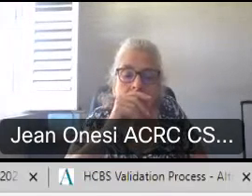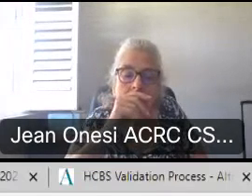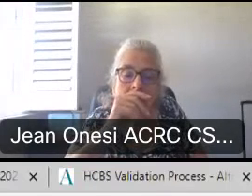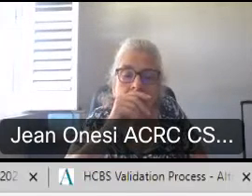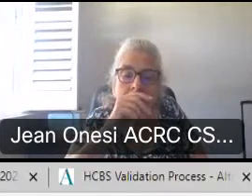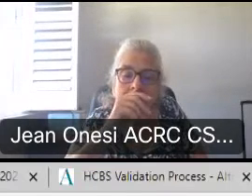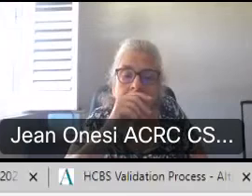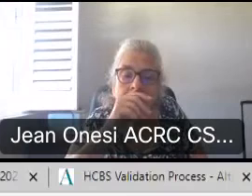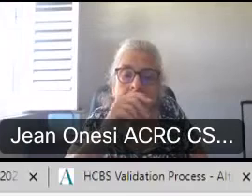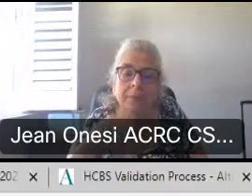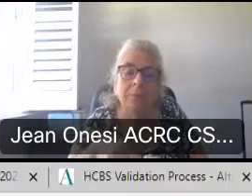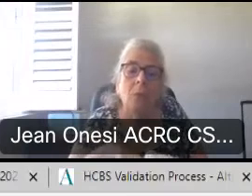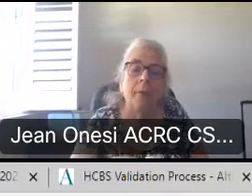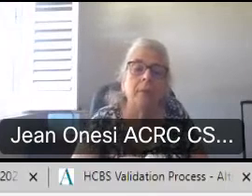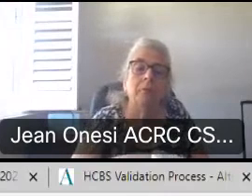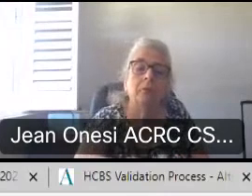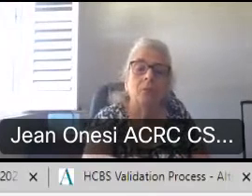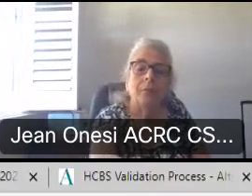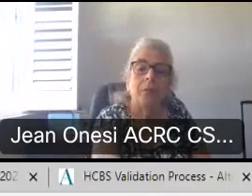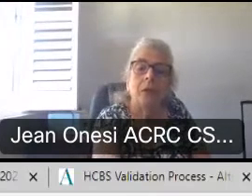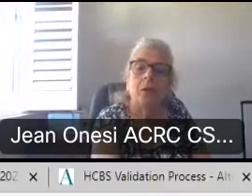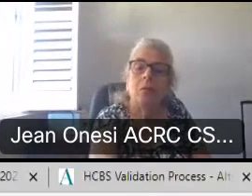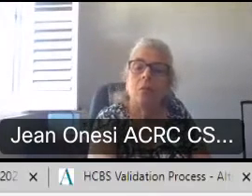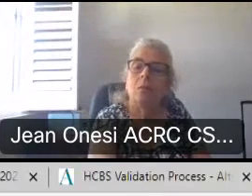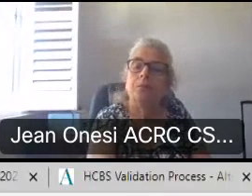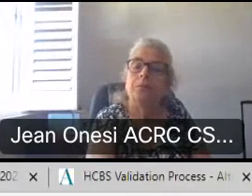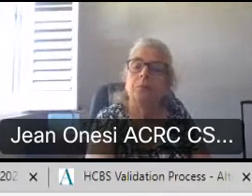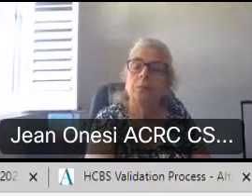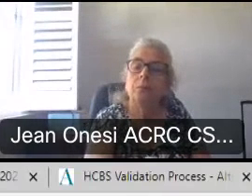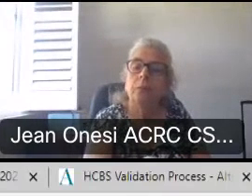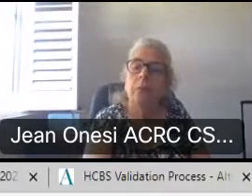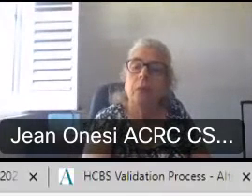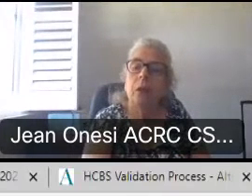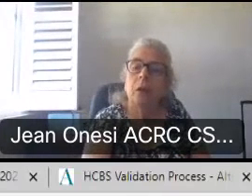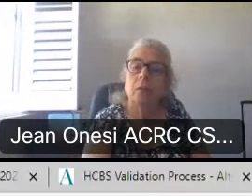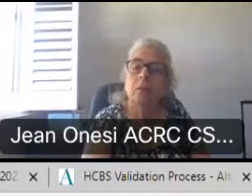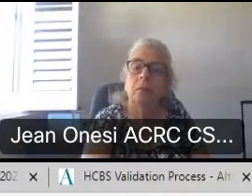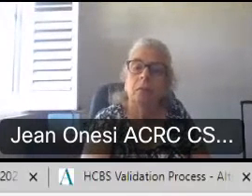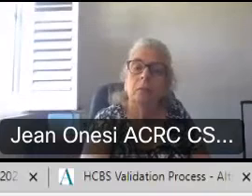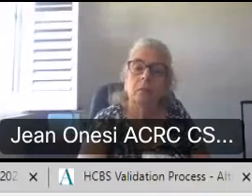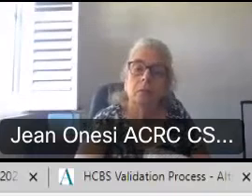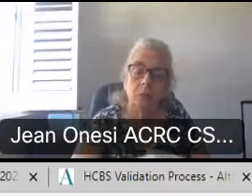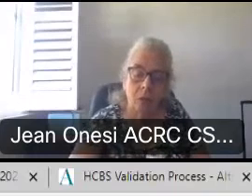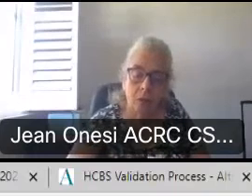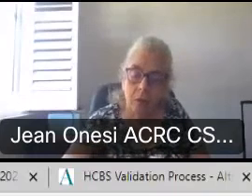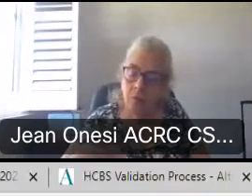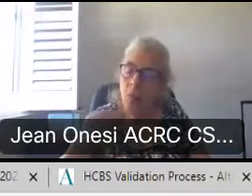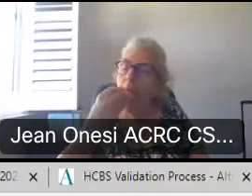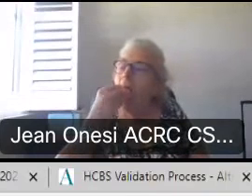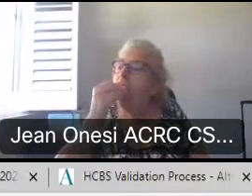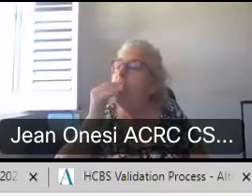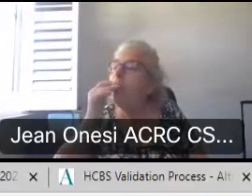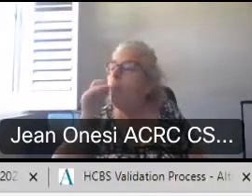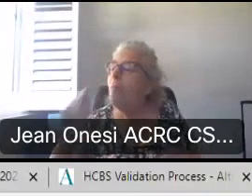meet federal, state mandates and provide resources to build new and innovative programs and services. So again, funding that could be available